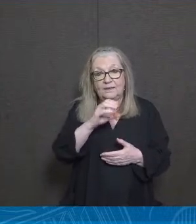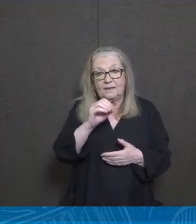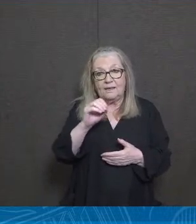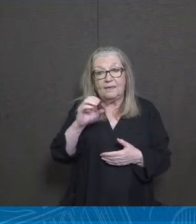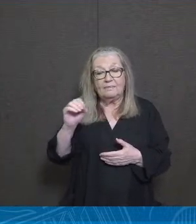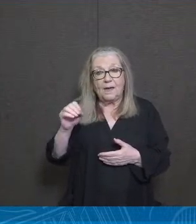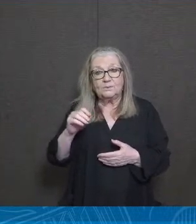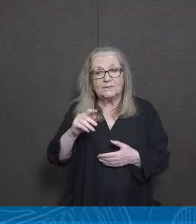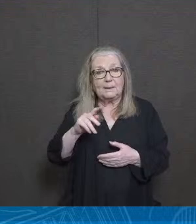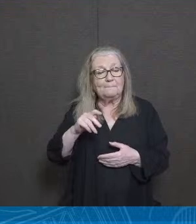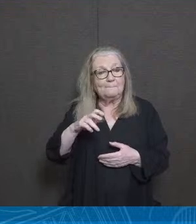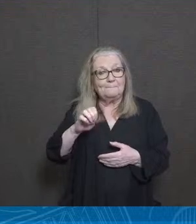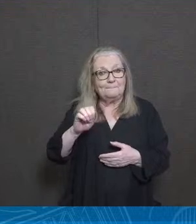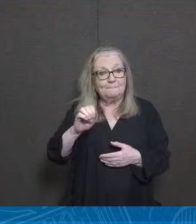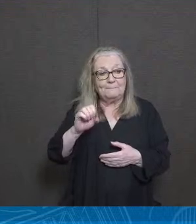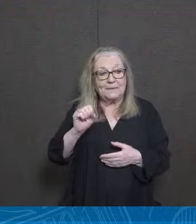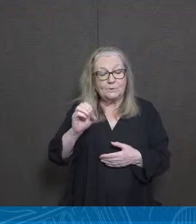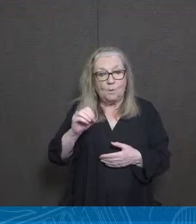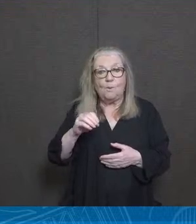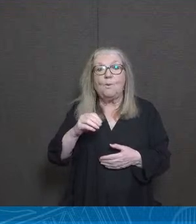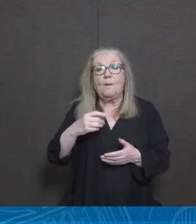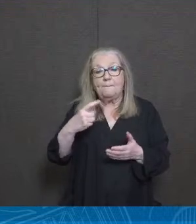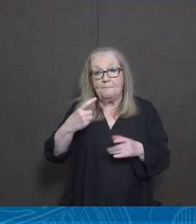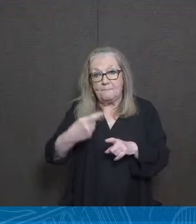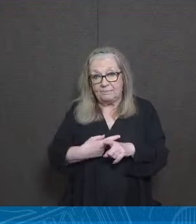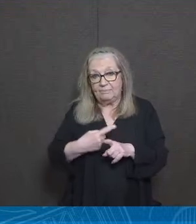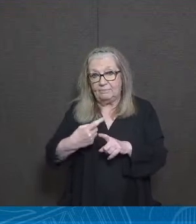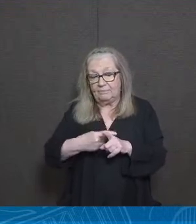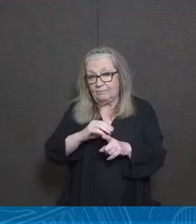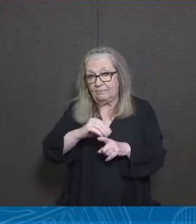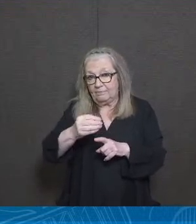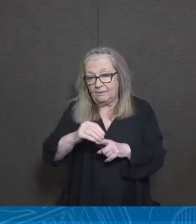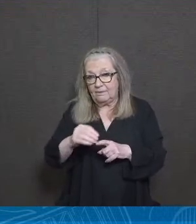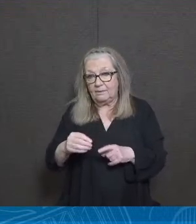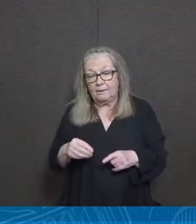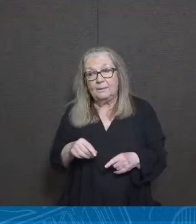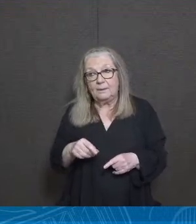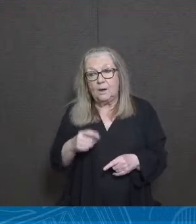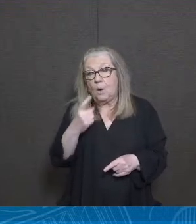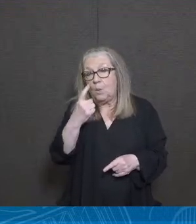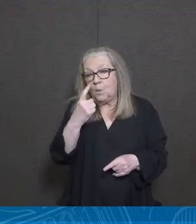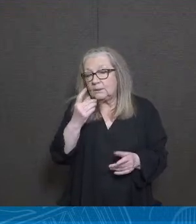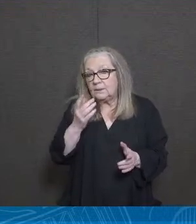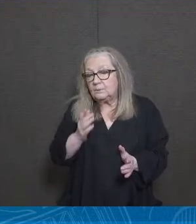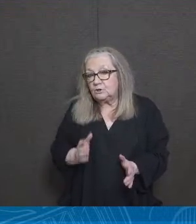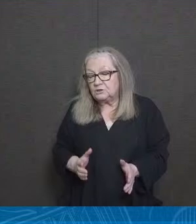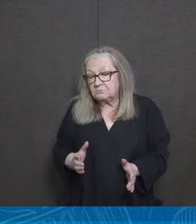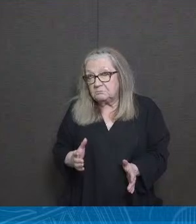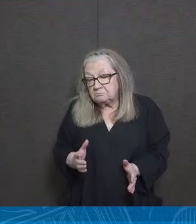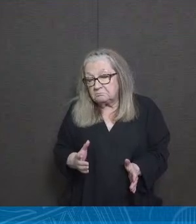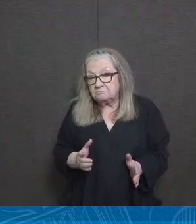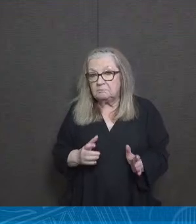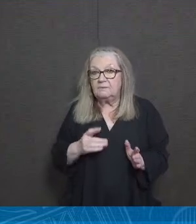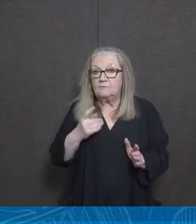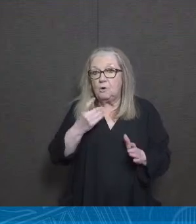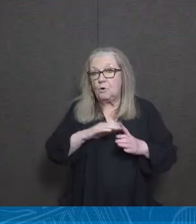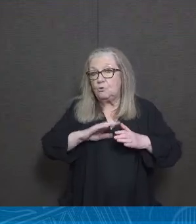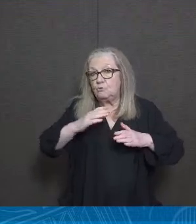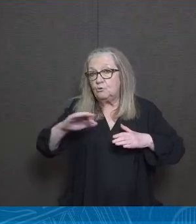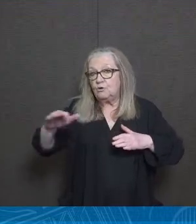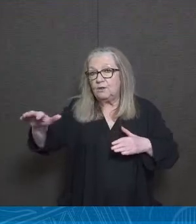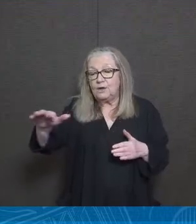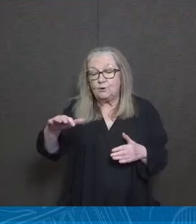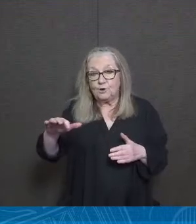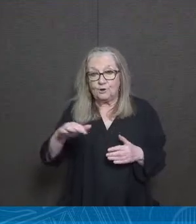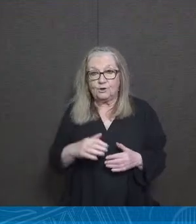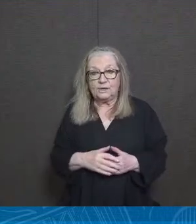is equivalent to the hire the person, one person in the rural area, I think. Yeah. Okay, thank you.